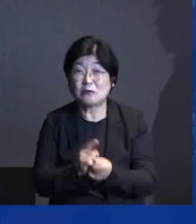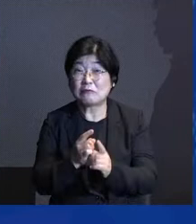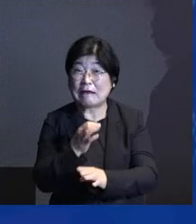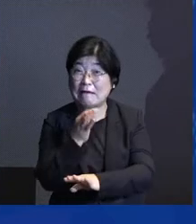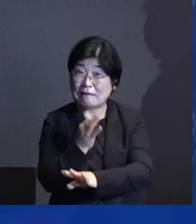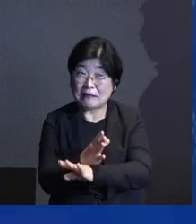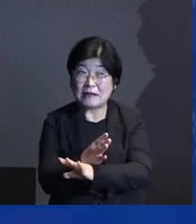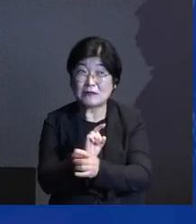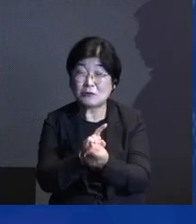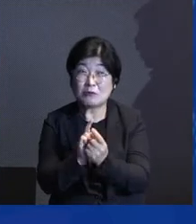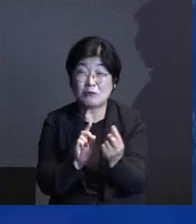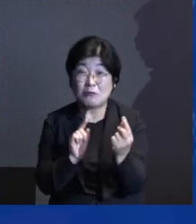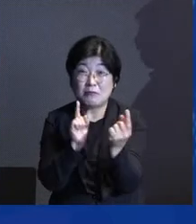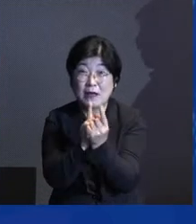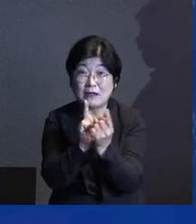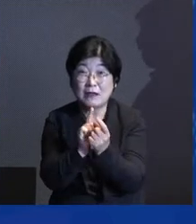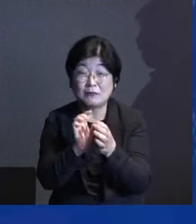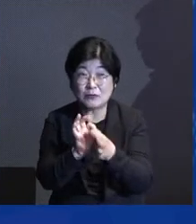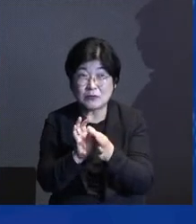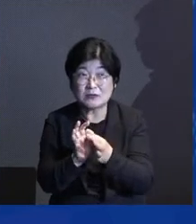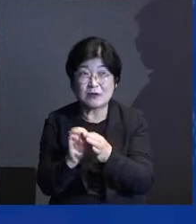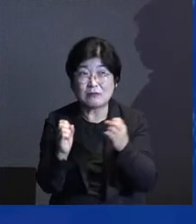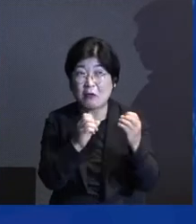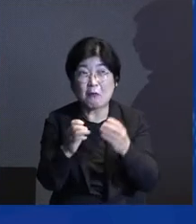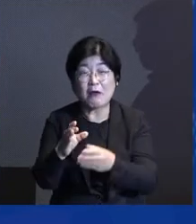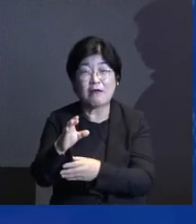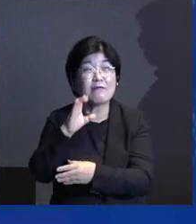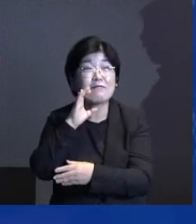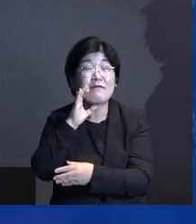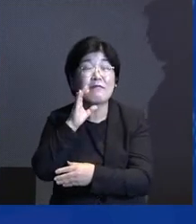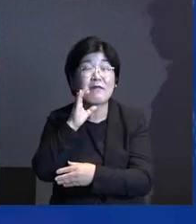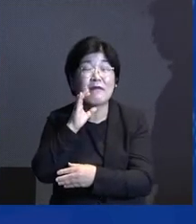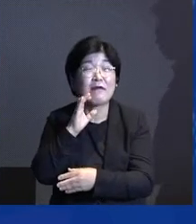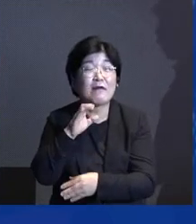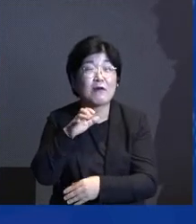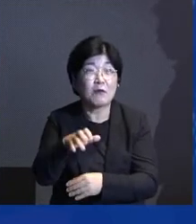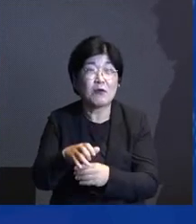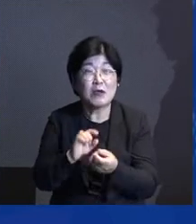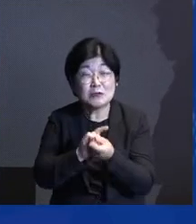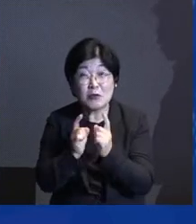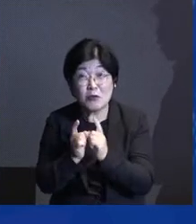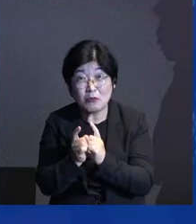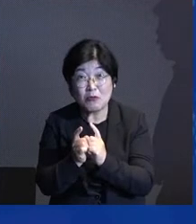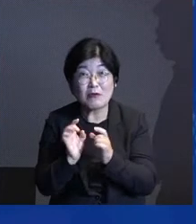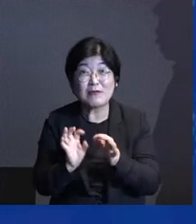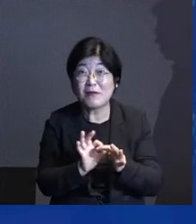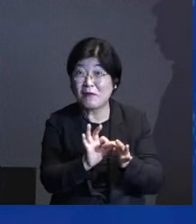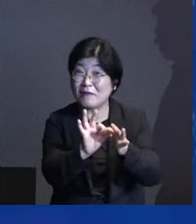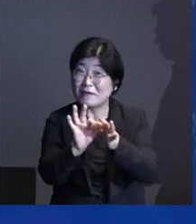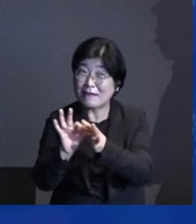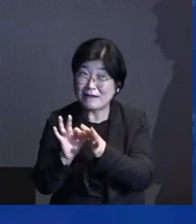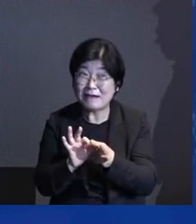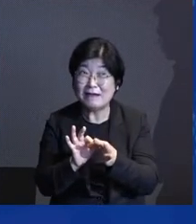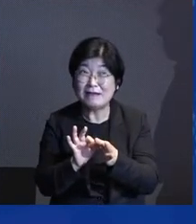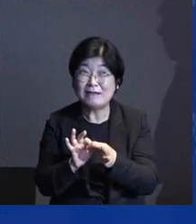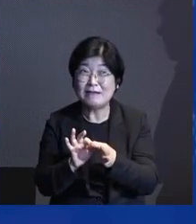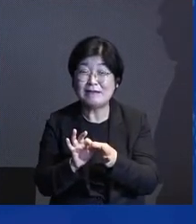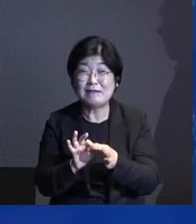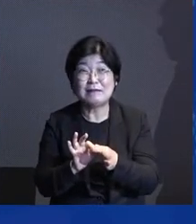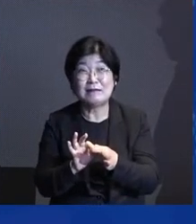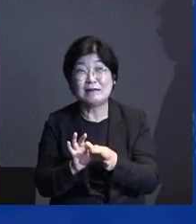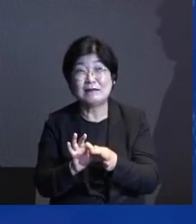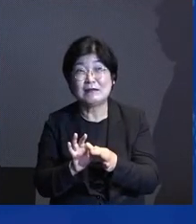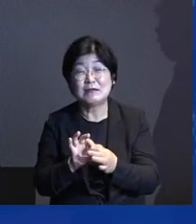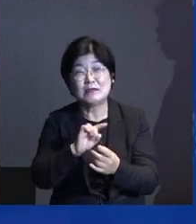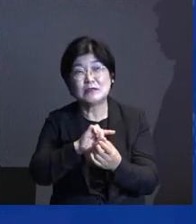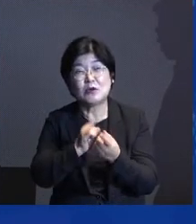storytelling cafes, really also often makes the common but also different perspectives visible. People